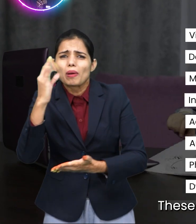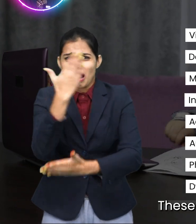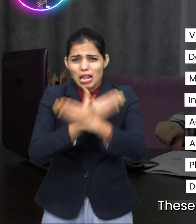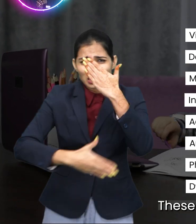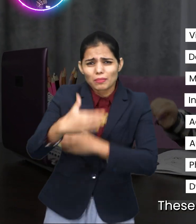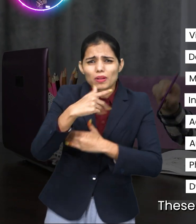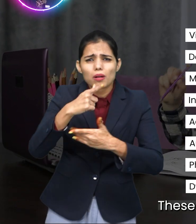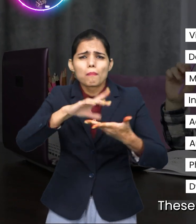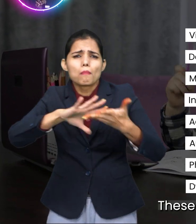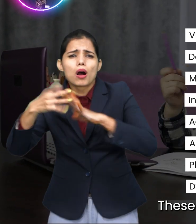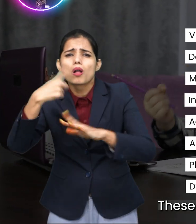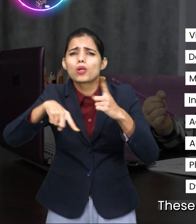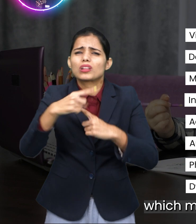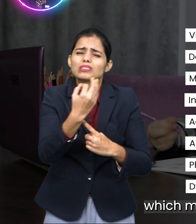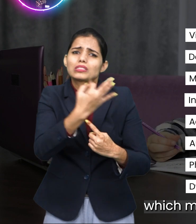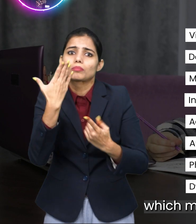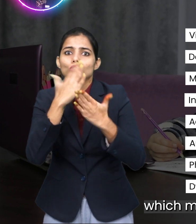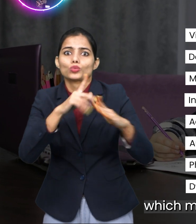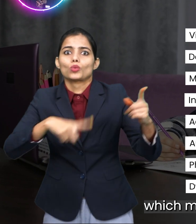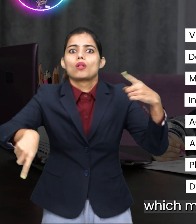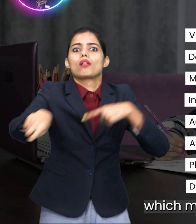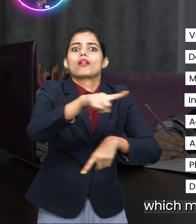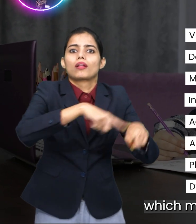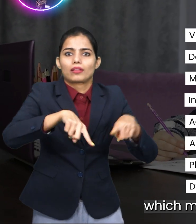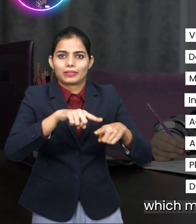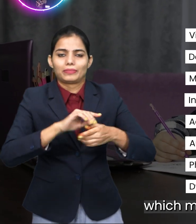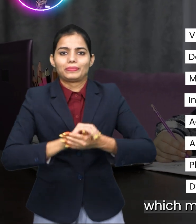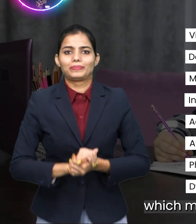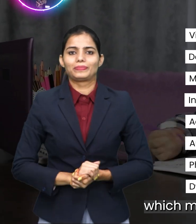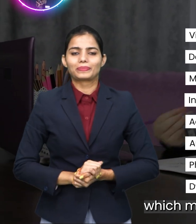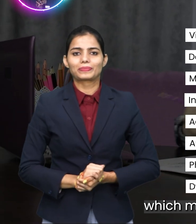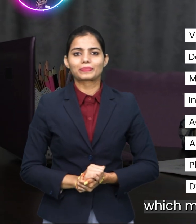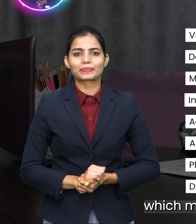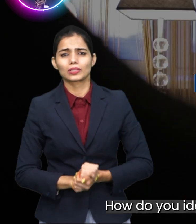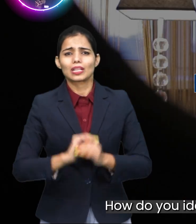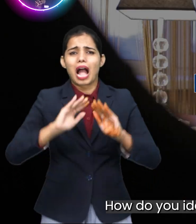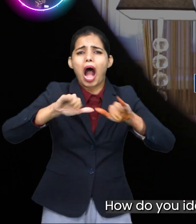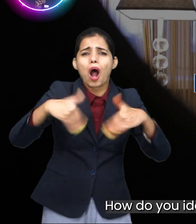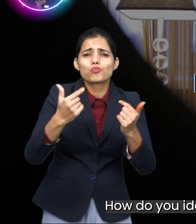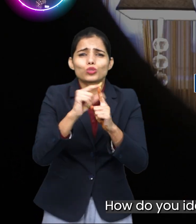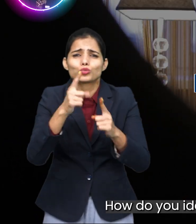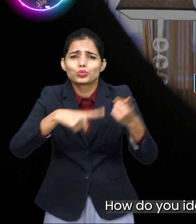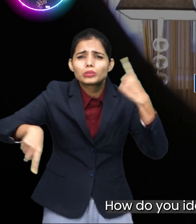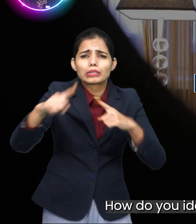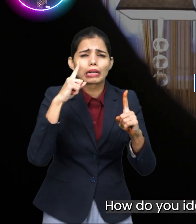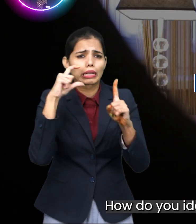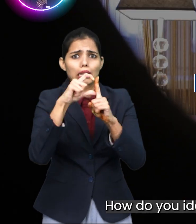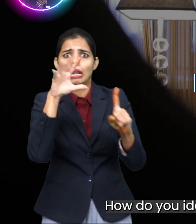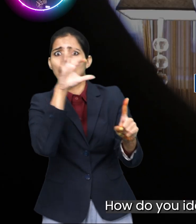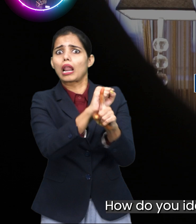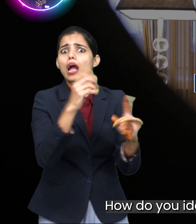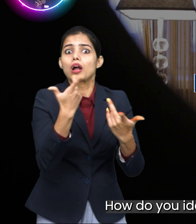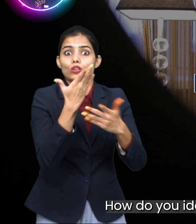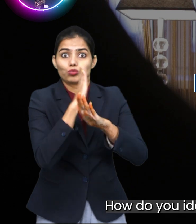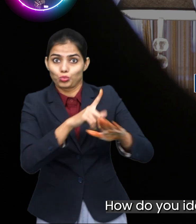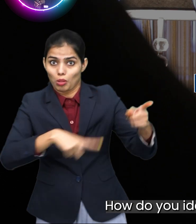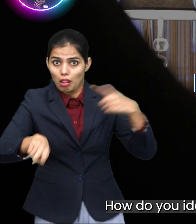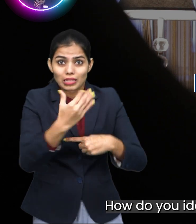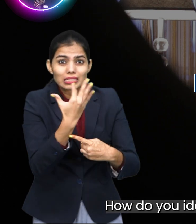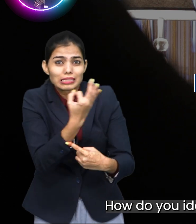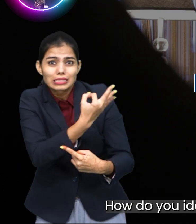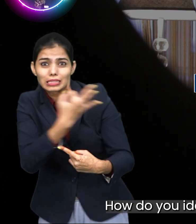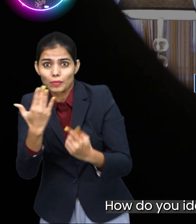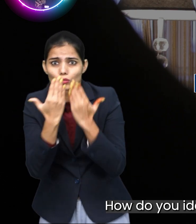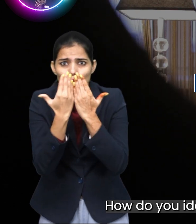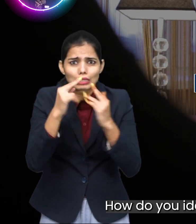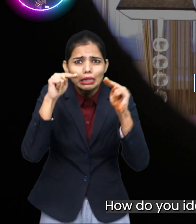These are the main disabilities which make them special children. How do you identify a child with